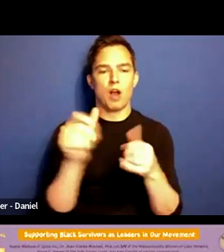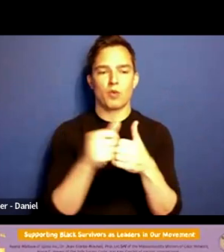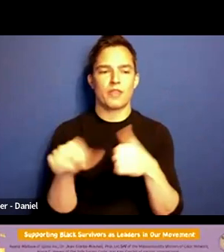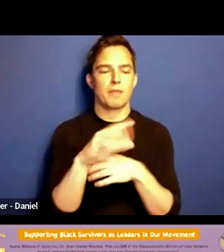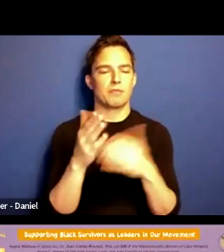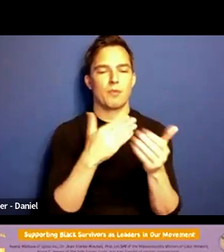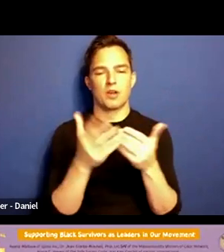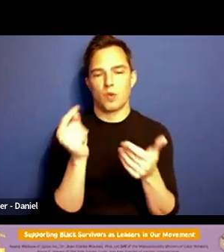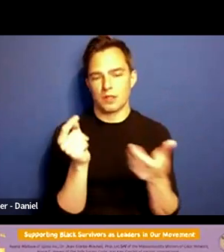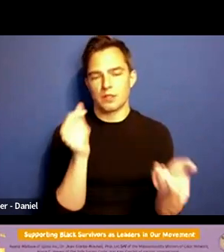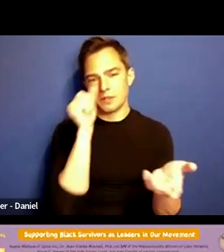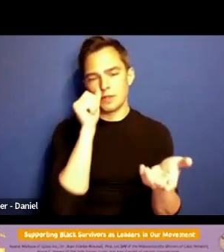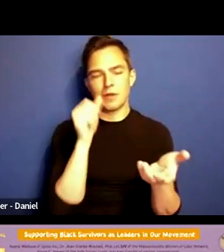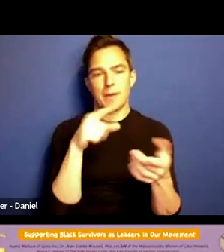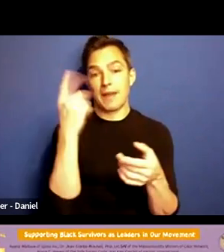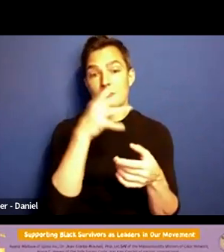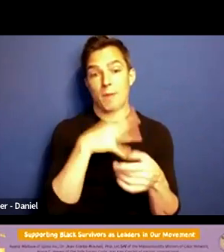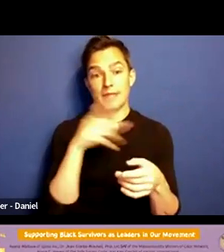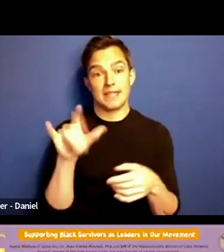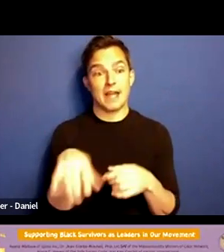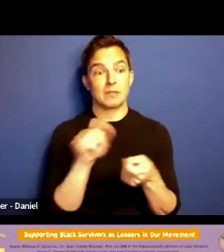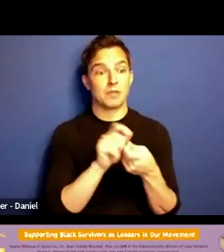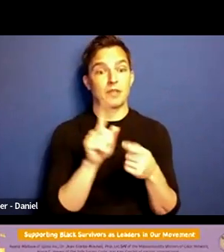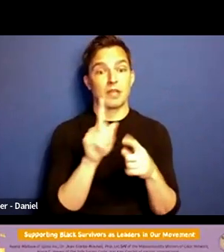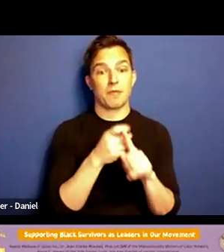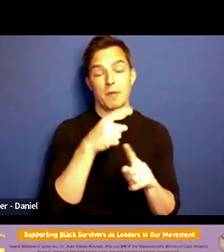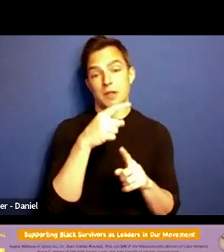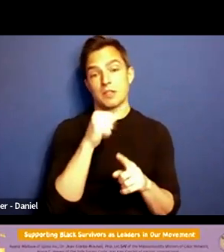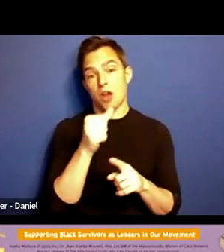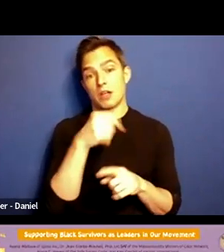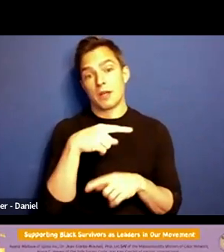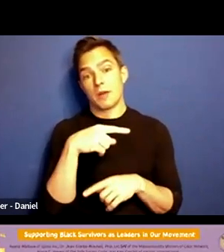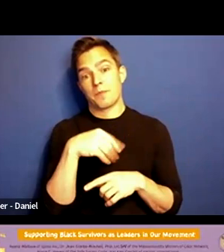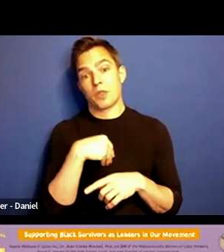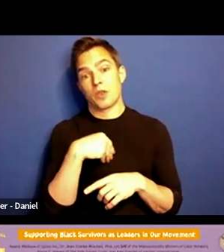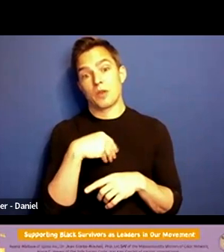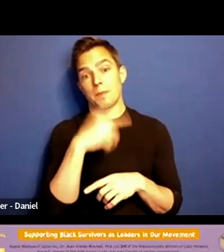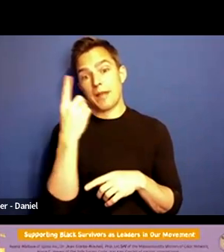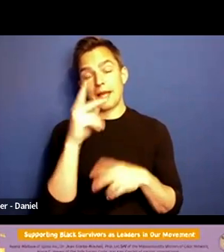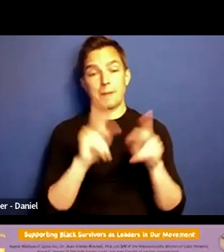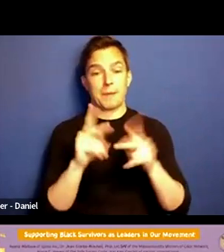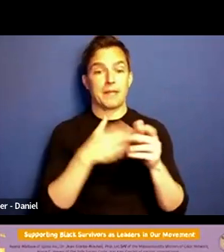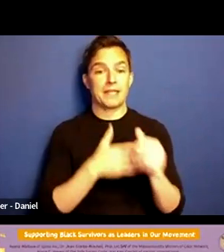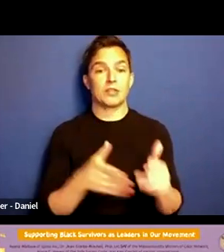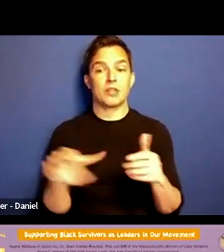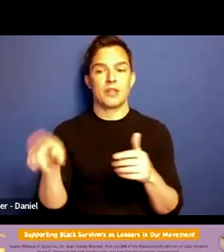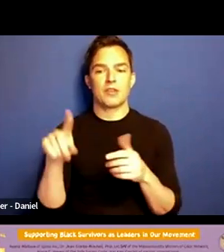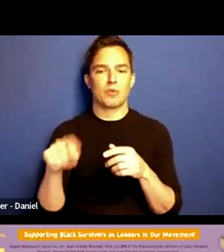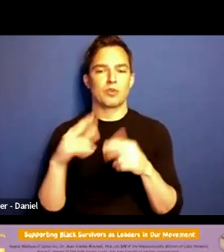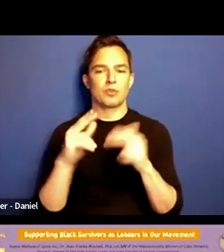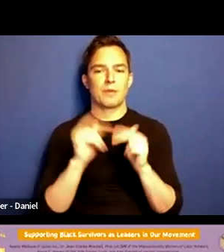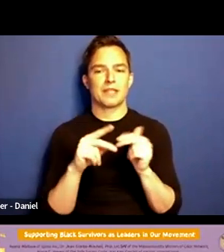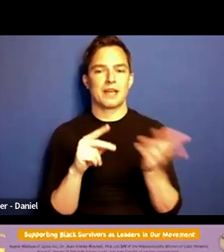that, especially coming from non-Black people, leaders that are supposed to be building them up too. And so